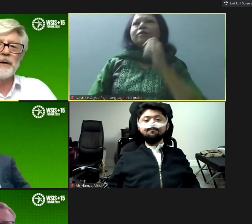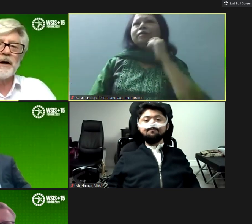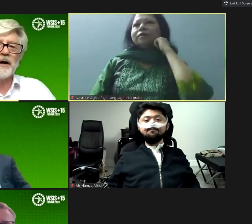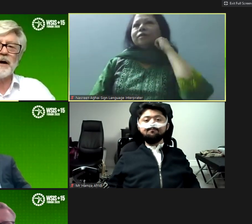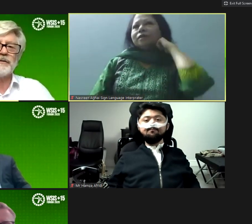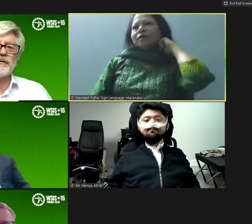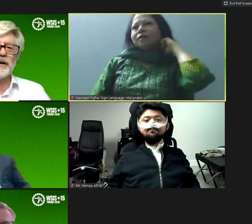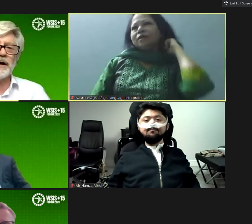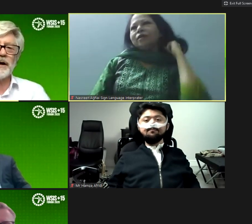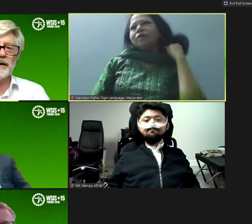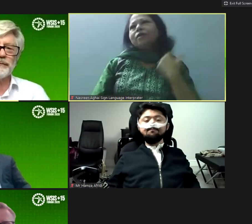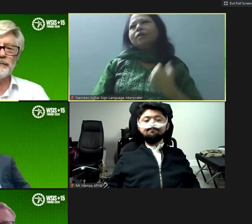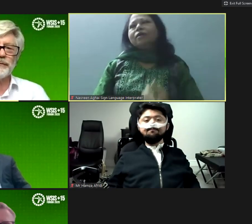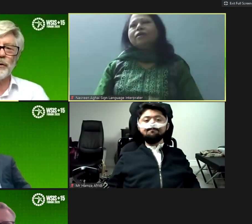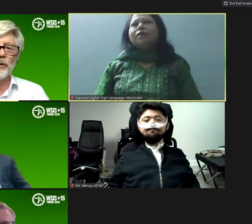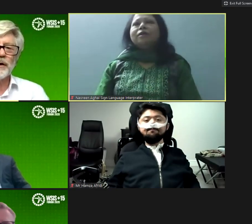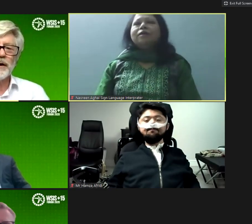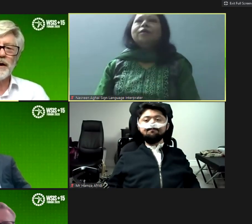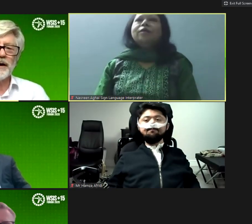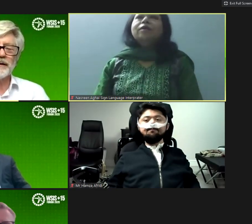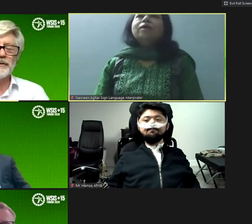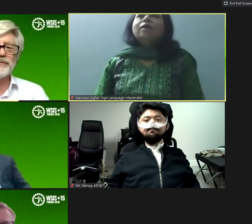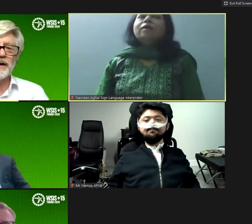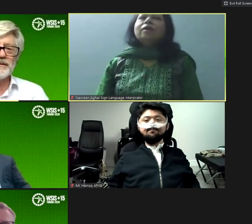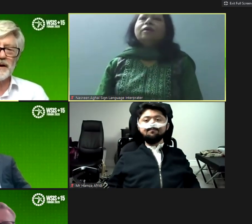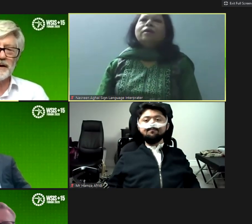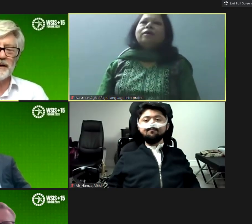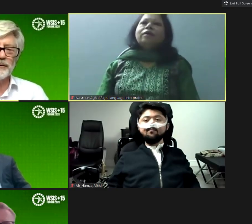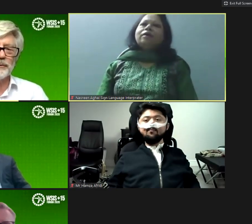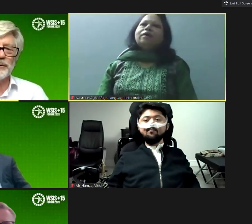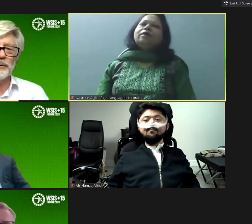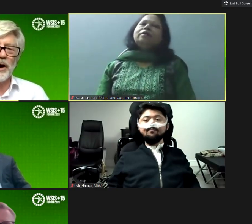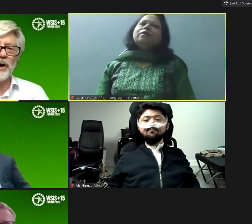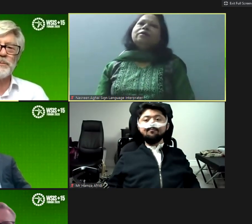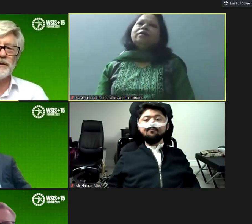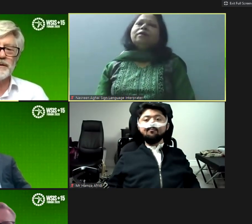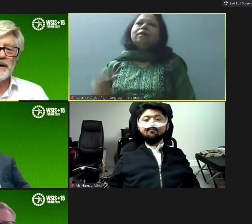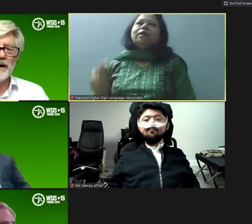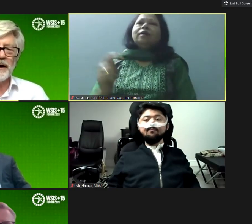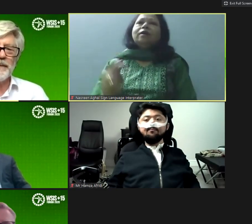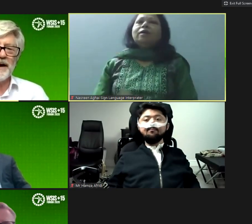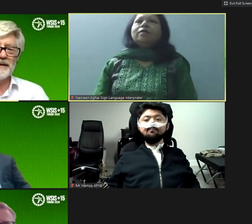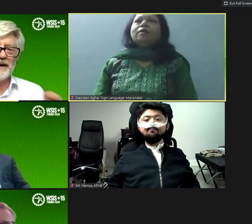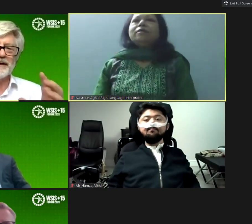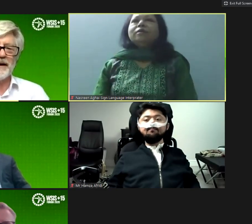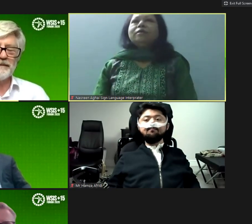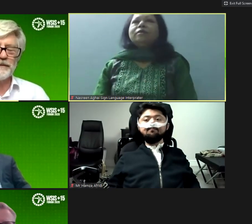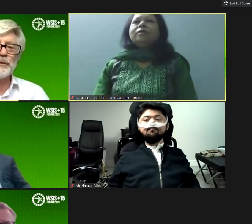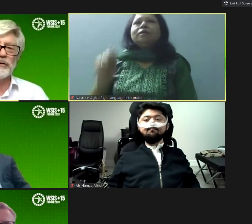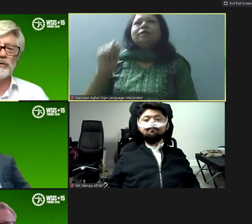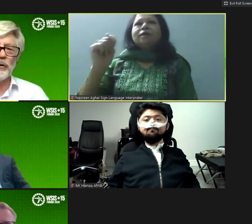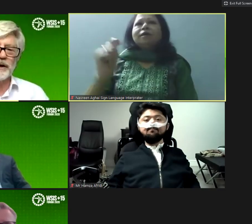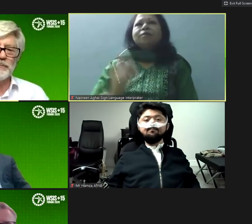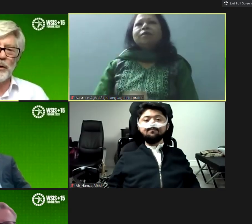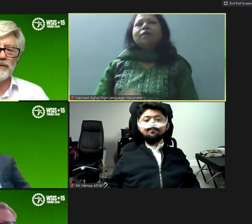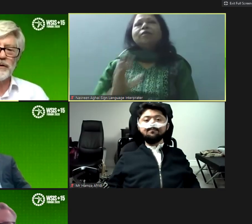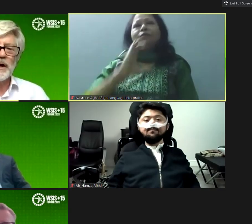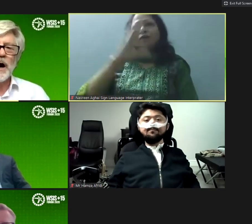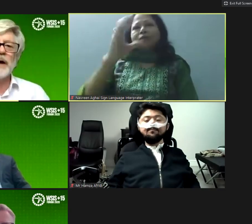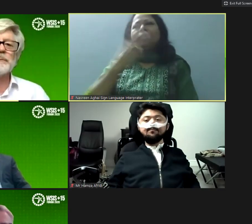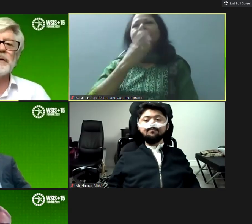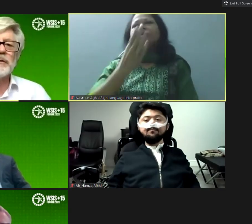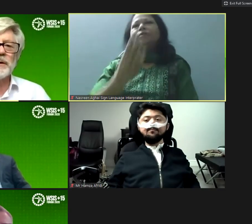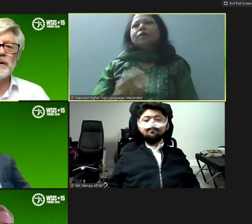to Akbar and to Tahir for good friend Tahir, who opened and focused on the key